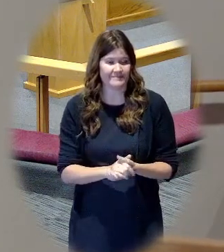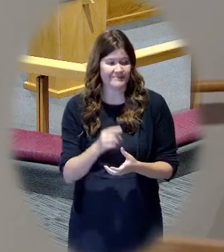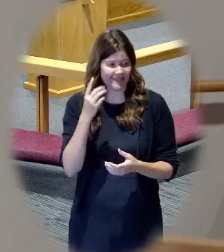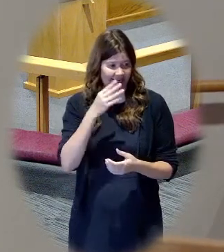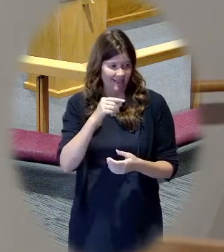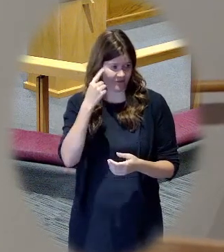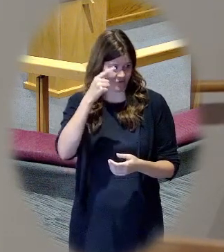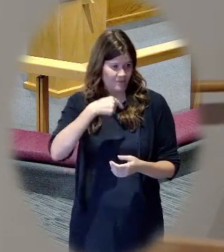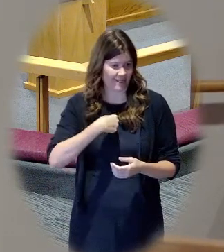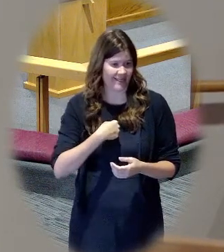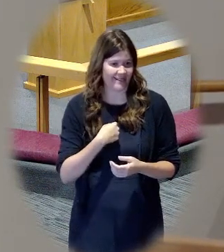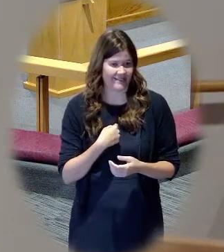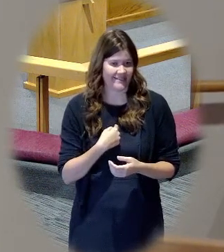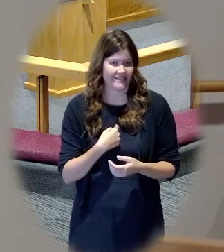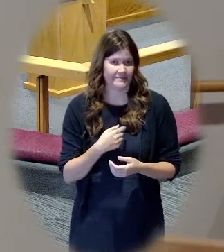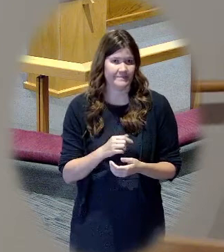me.